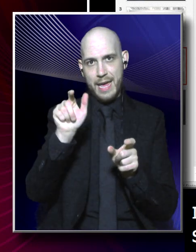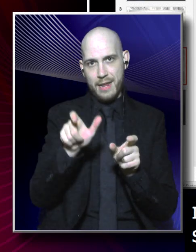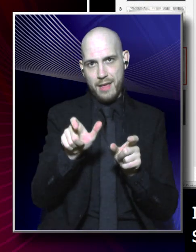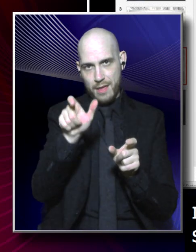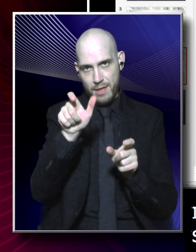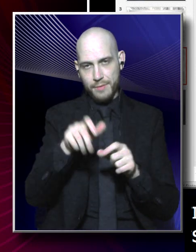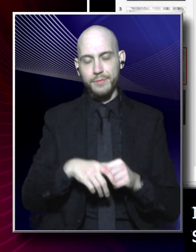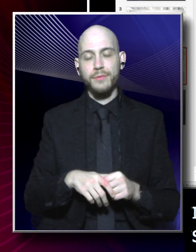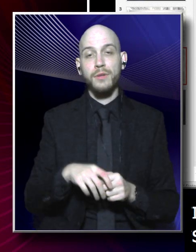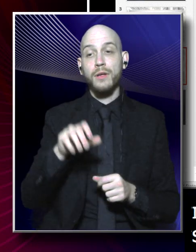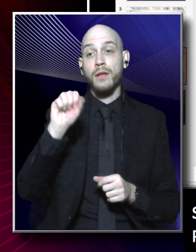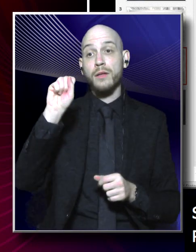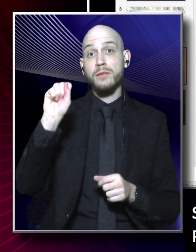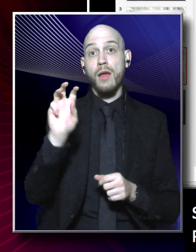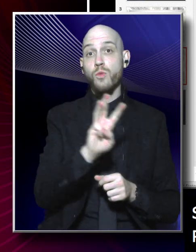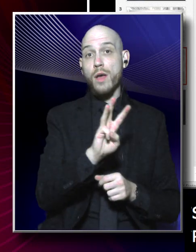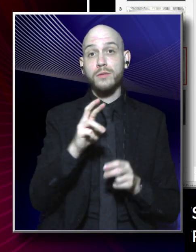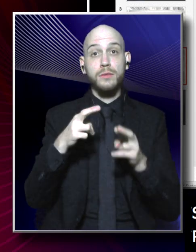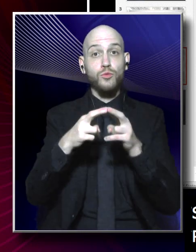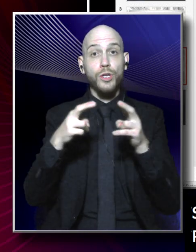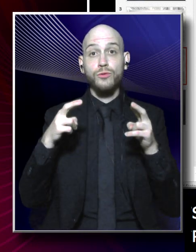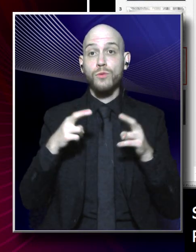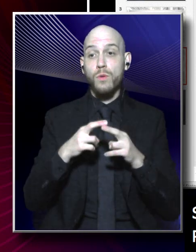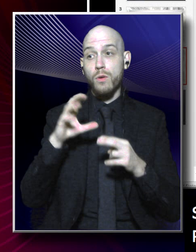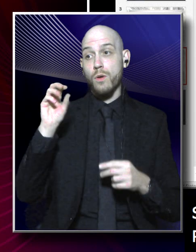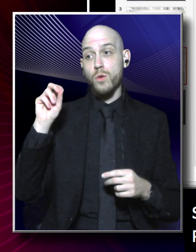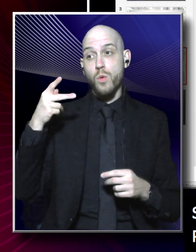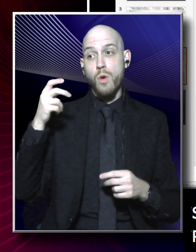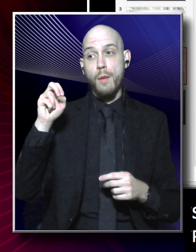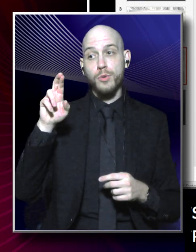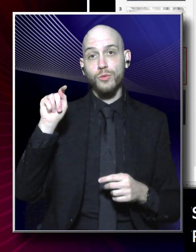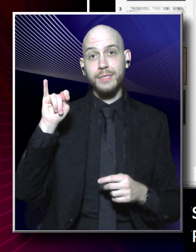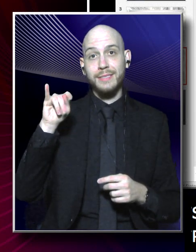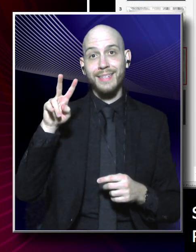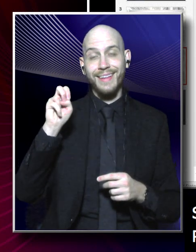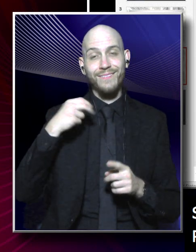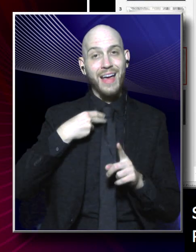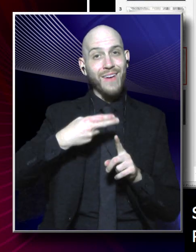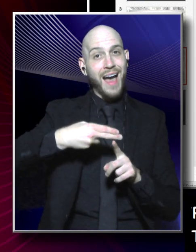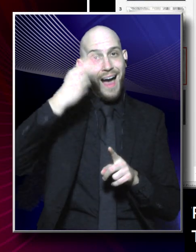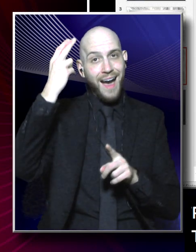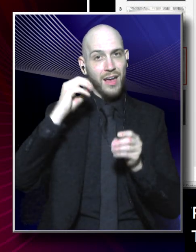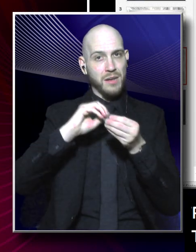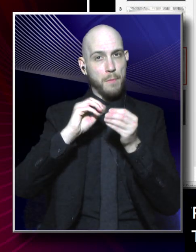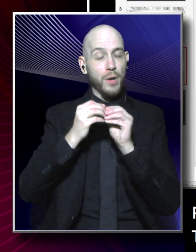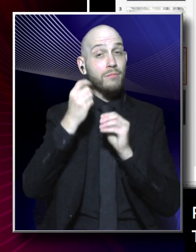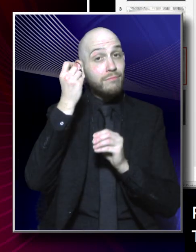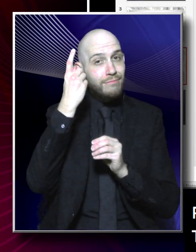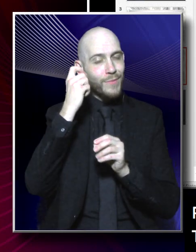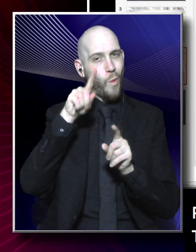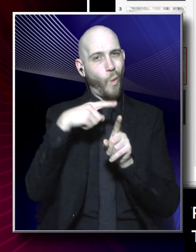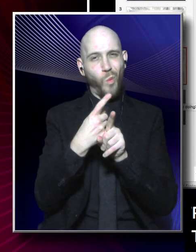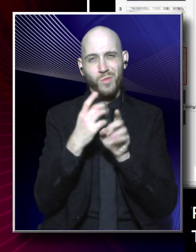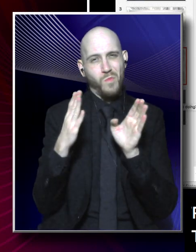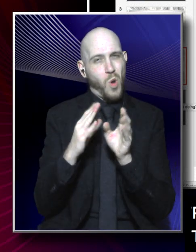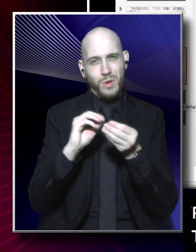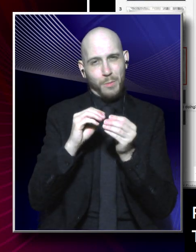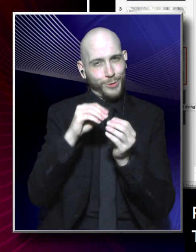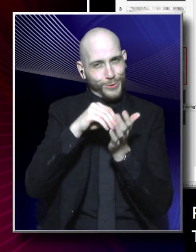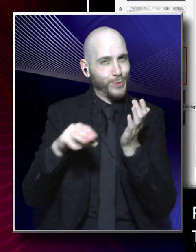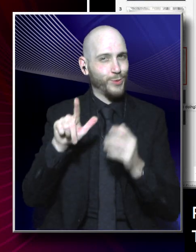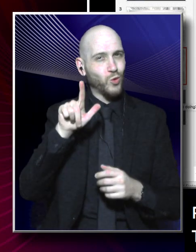Southwest Regional Cooperative has quite a high score there, but they also only have 27 students reporting.